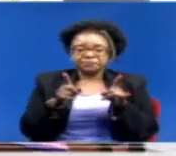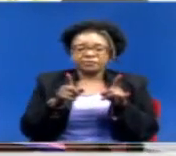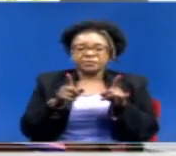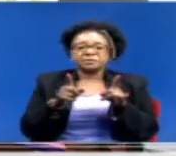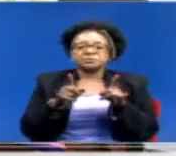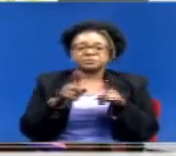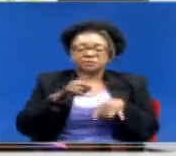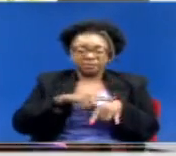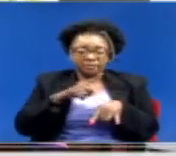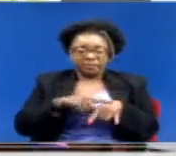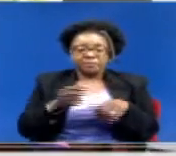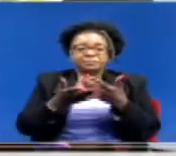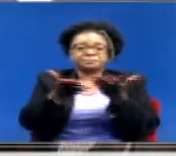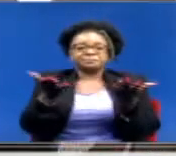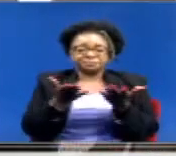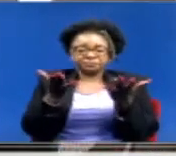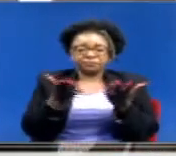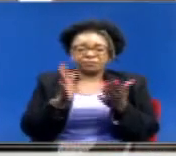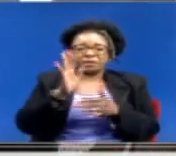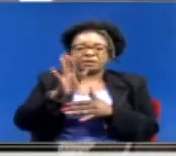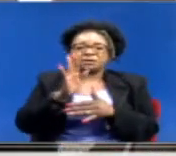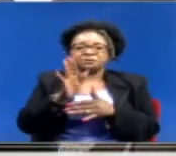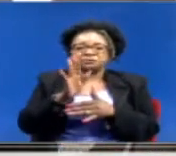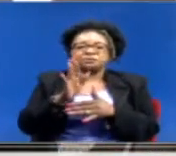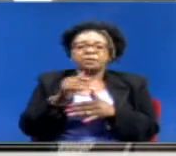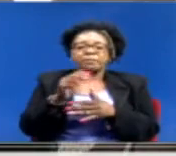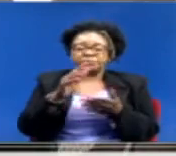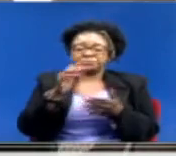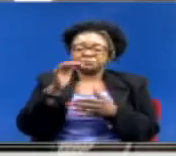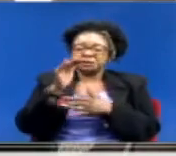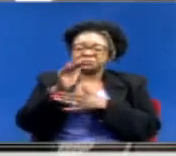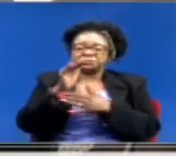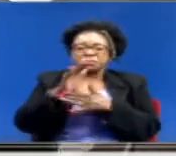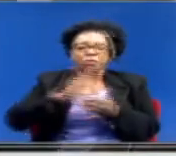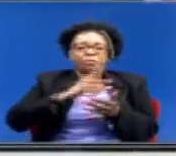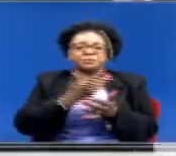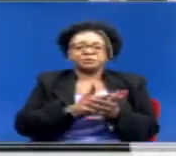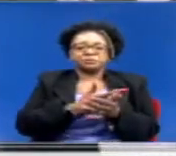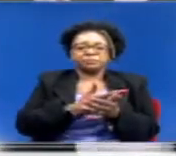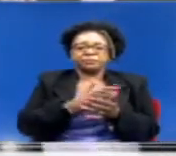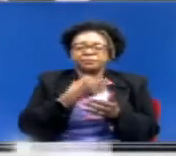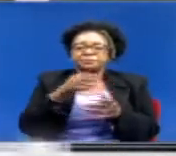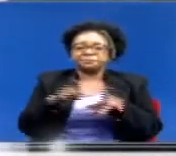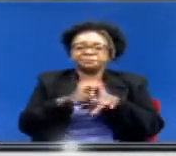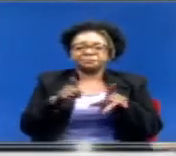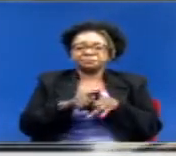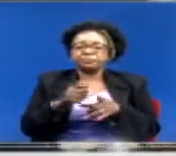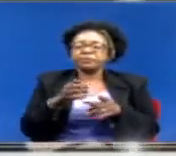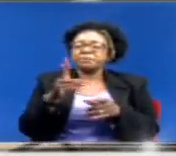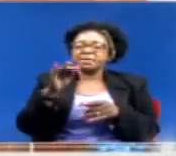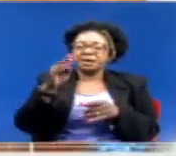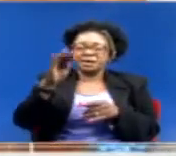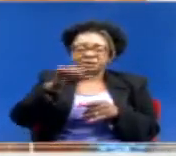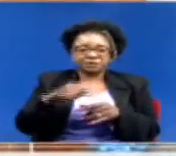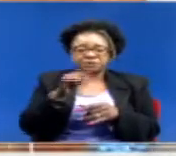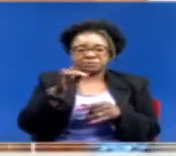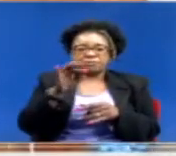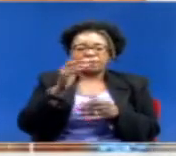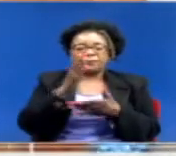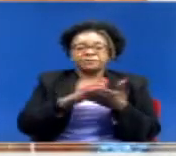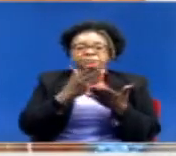events, Jepchirchir seemed to play victim, calling out the committee for what she termed as being biased, something that enraged the